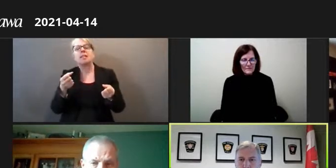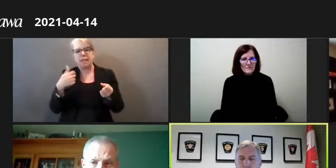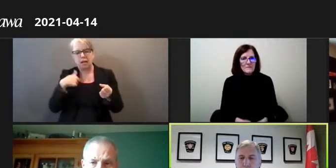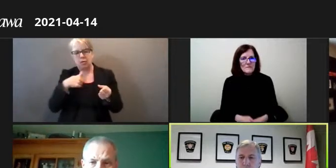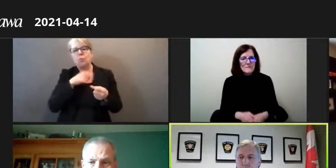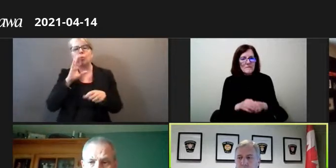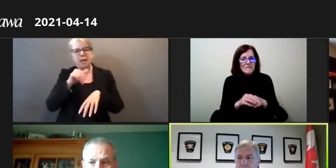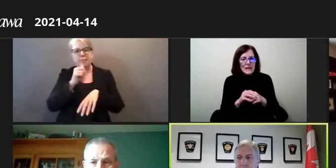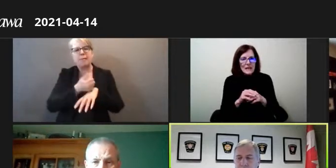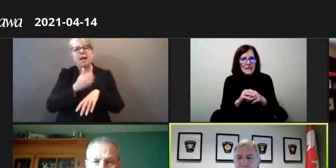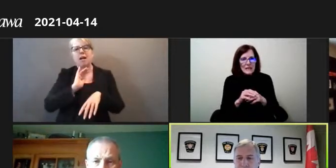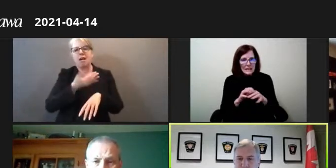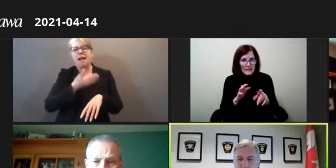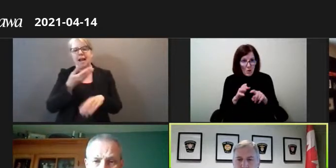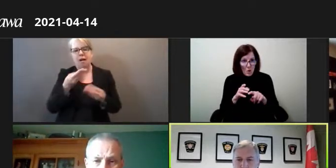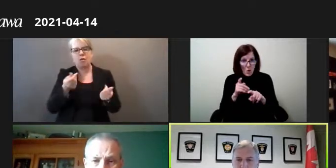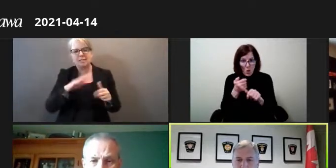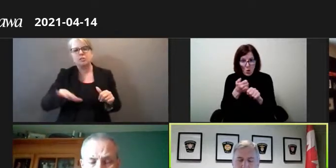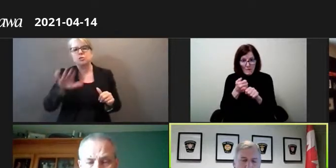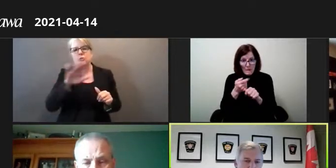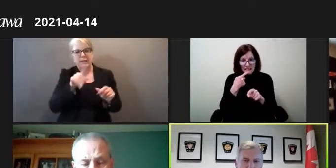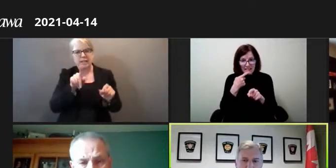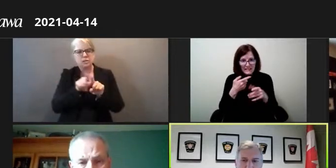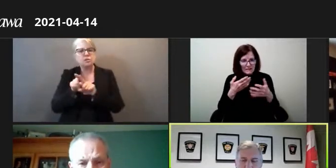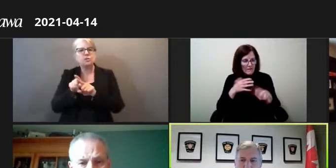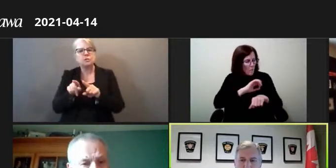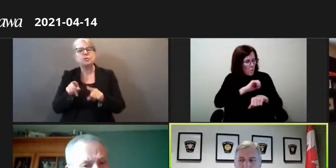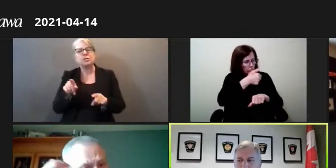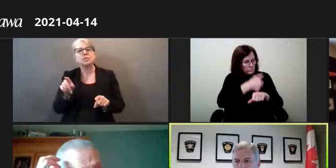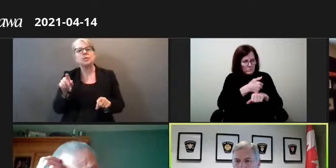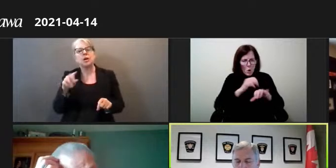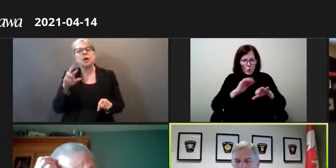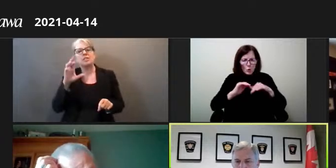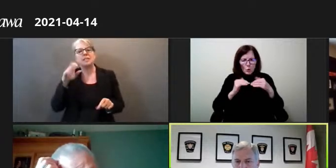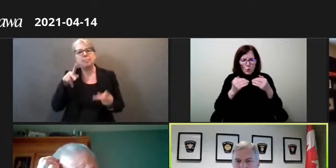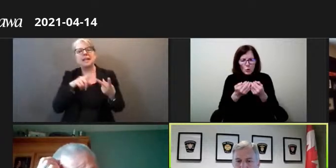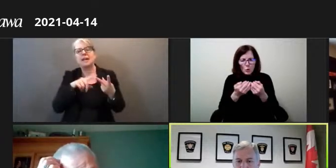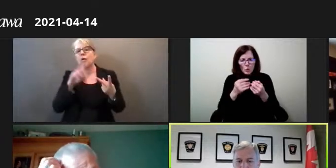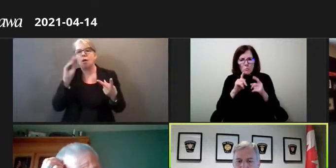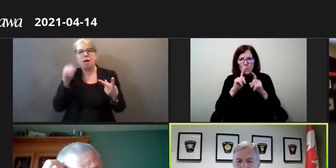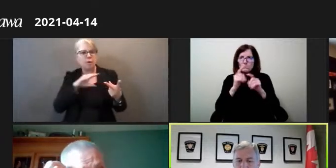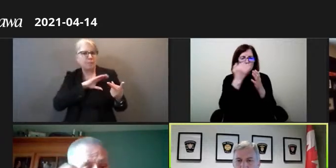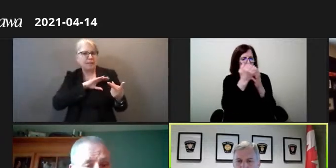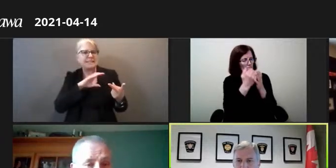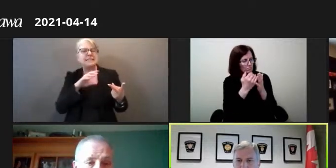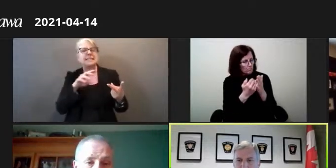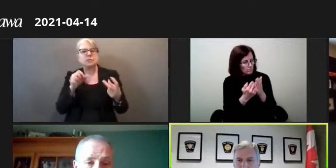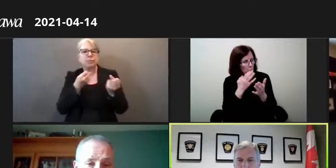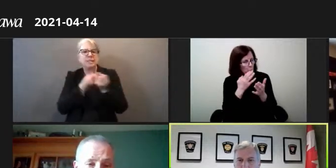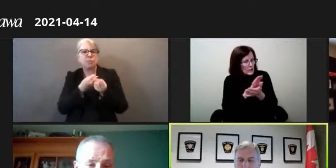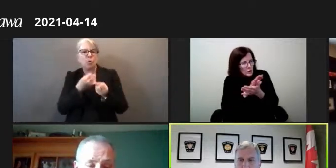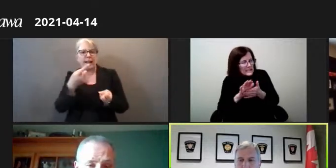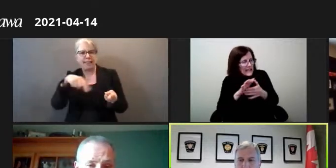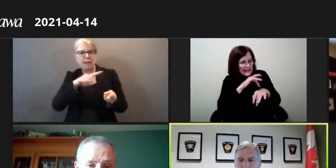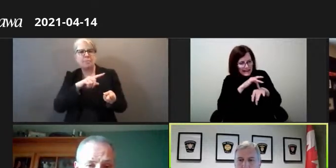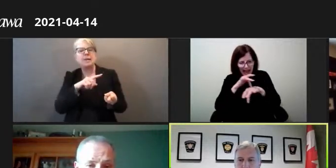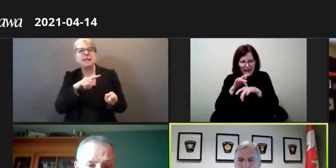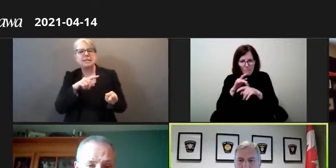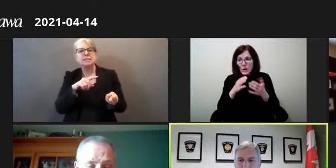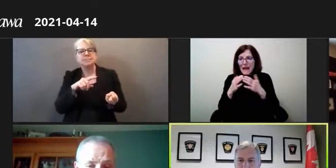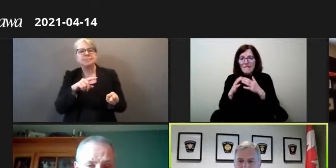well too. And the enforcement will be done either by the RCMP or Ottawa Police will be supporting them.